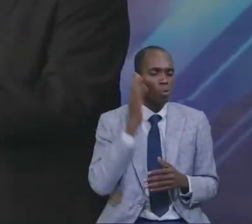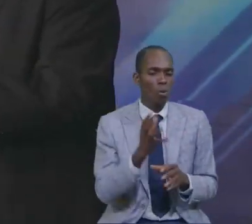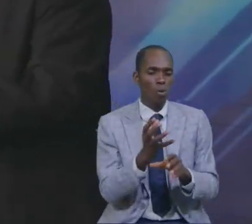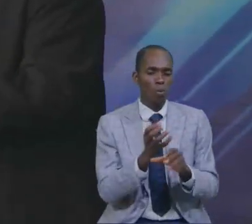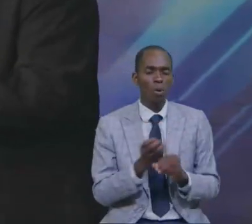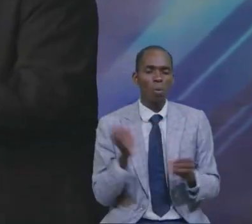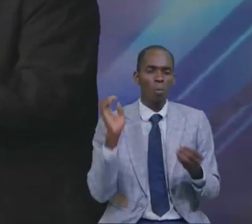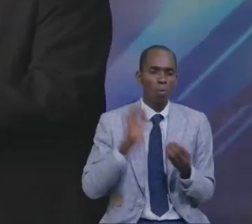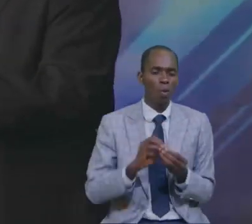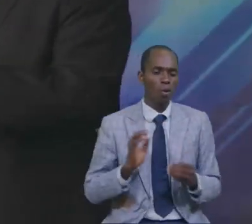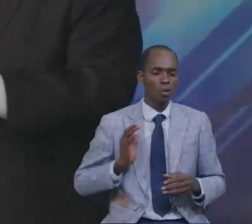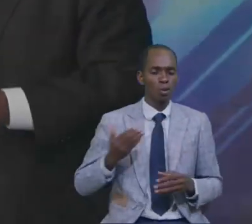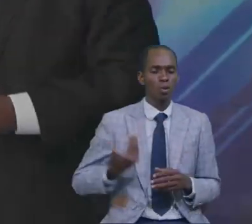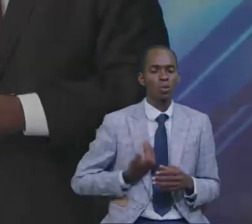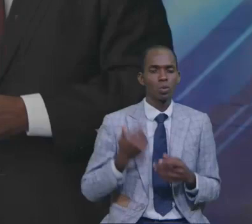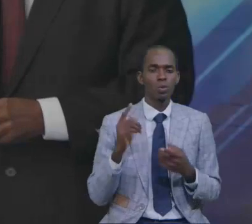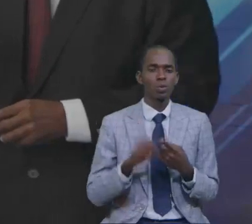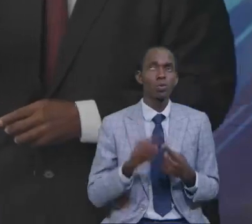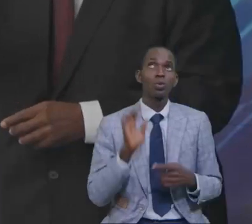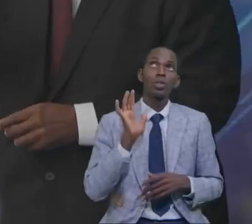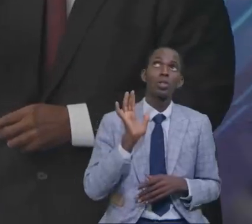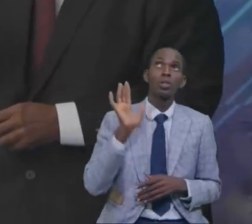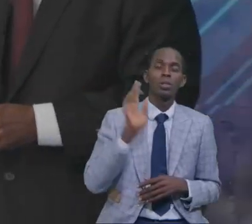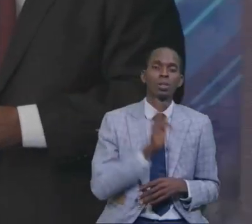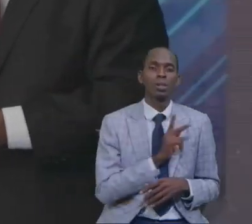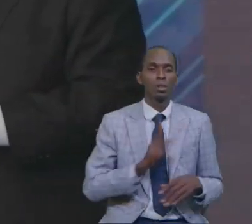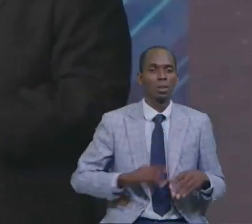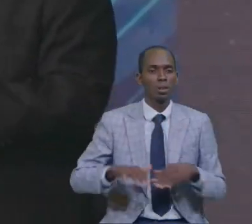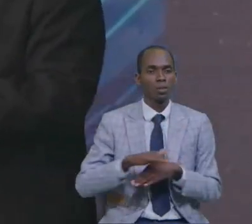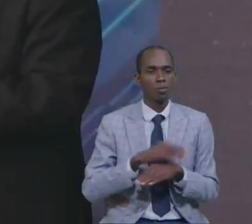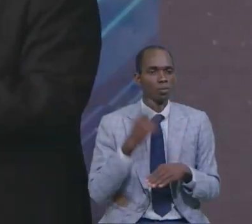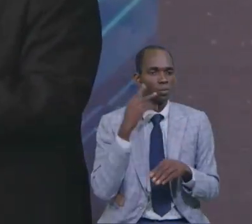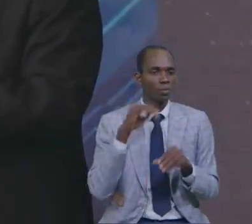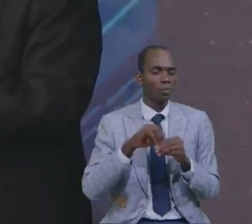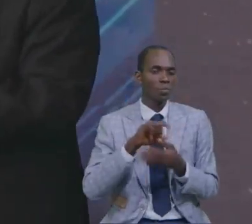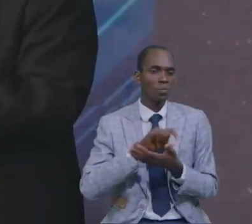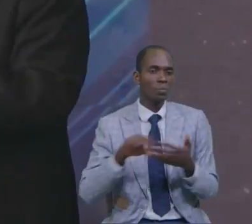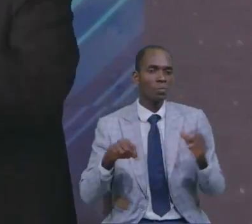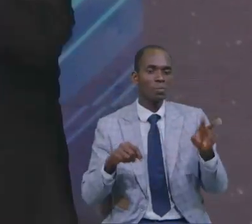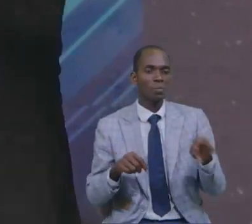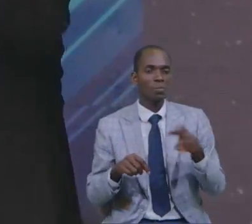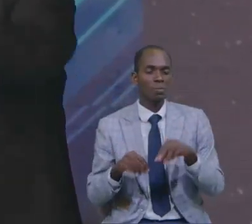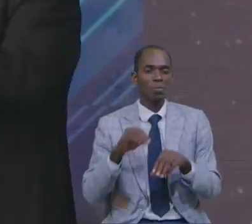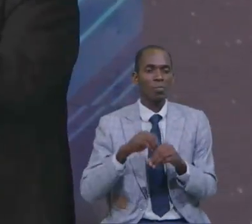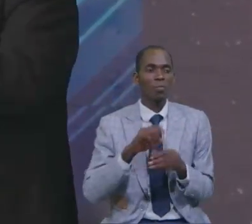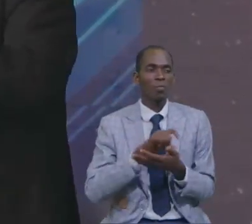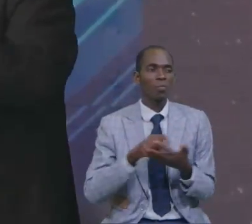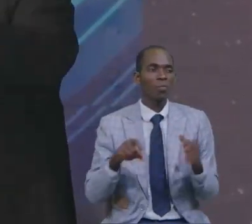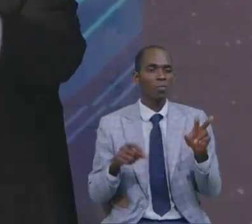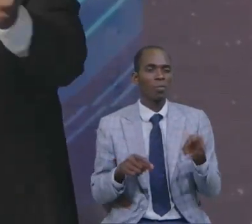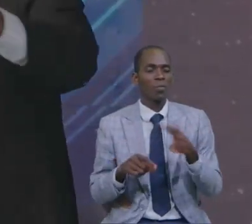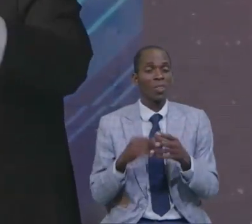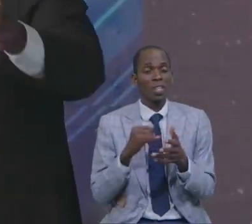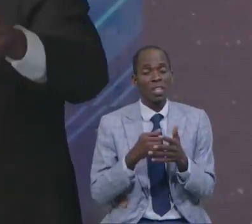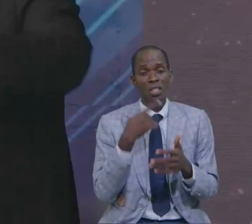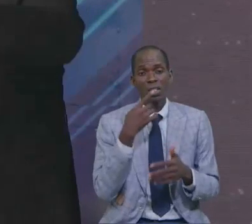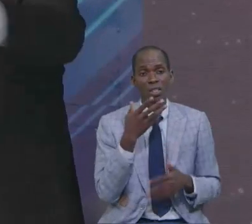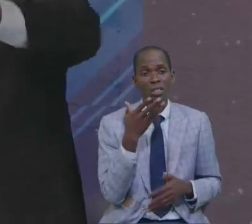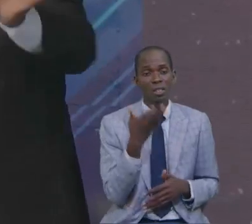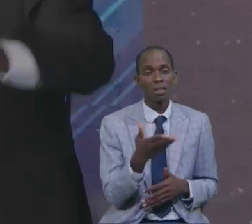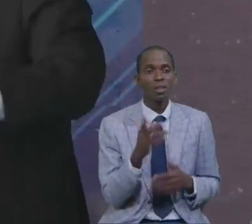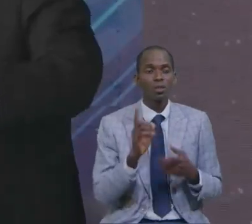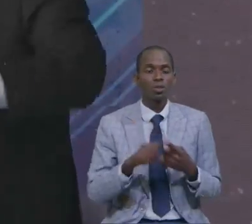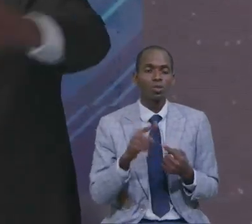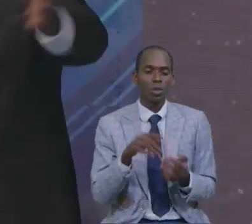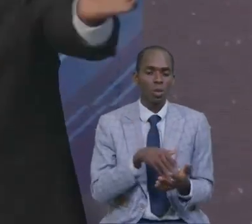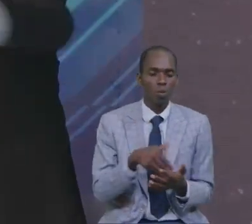verse 22, it says, to the weak became I as weak, and I don't push them away. I don't say, no,